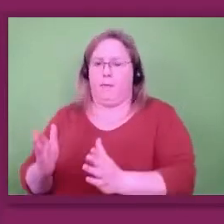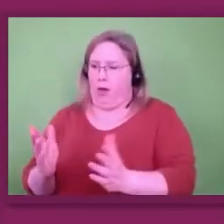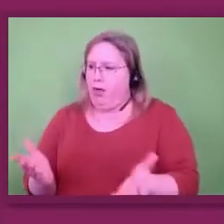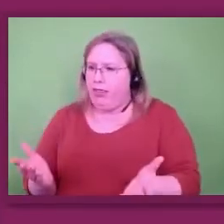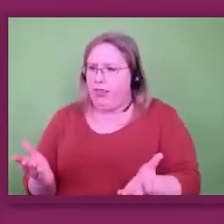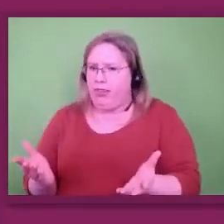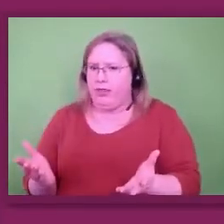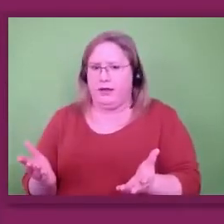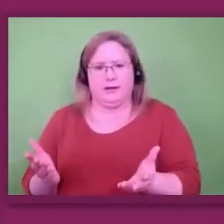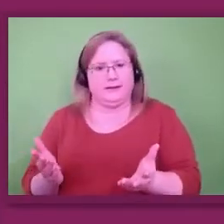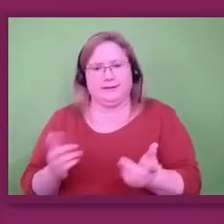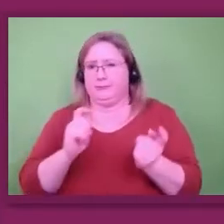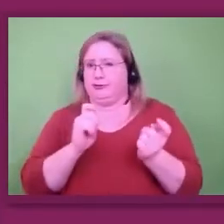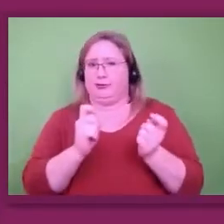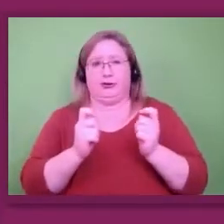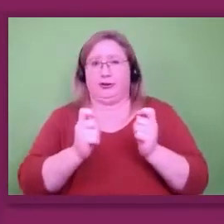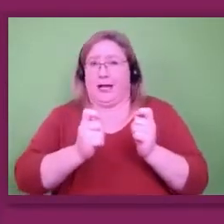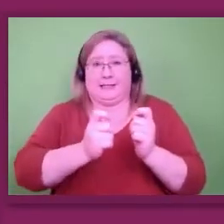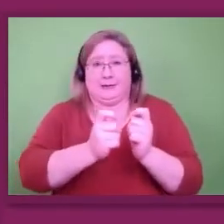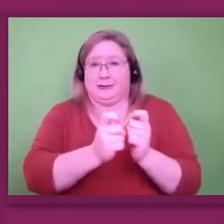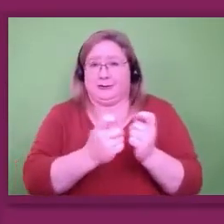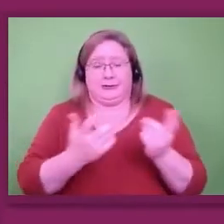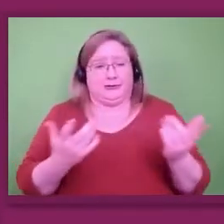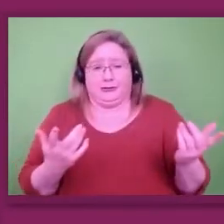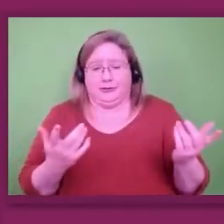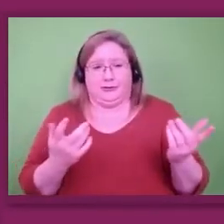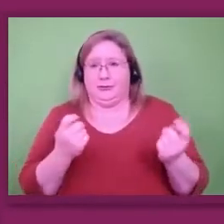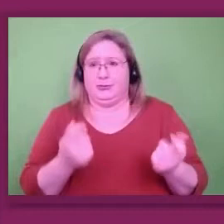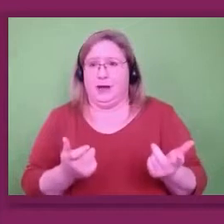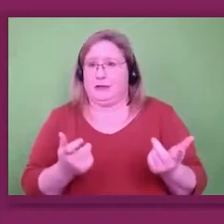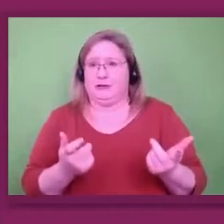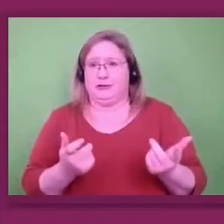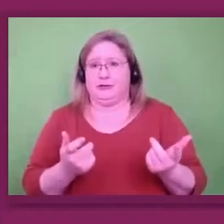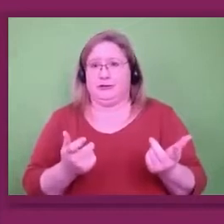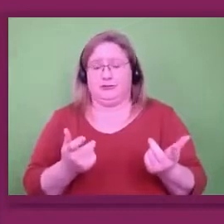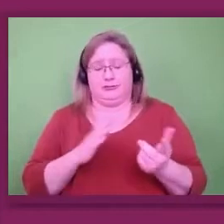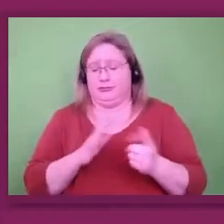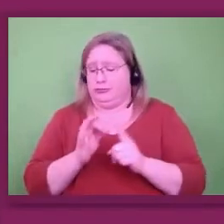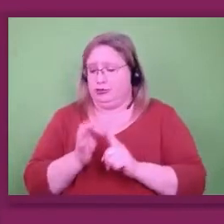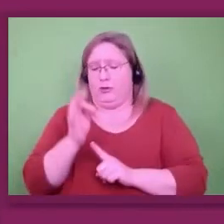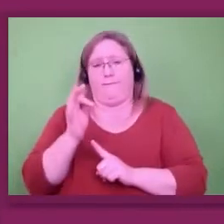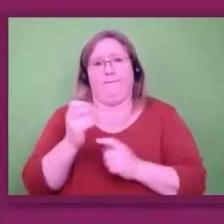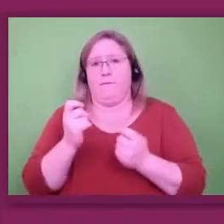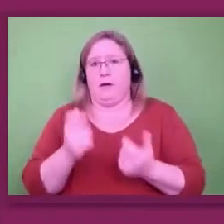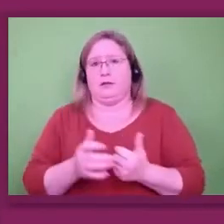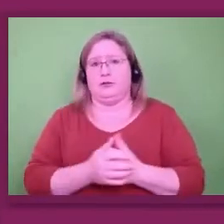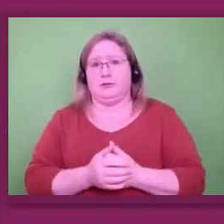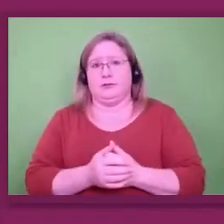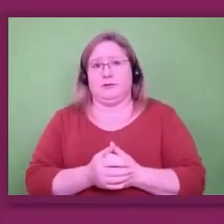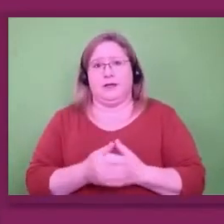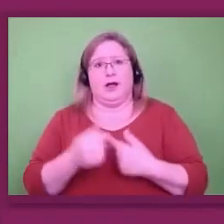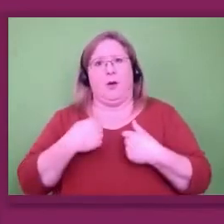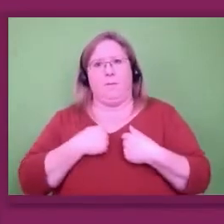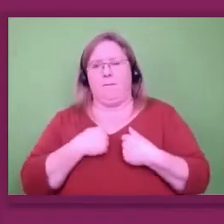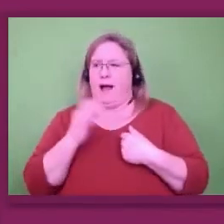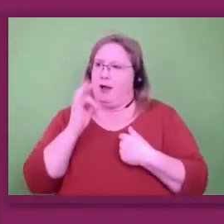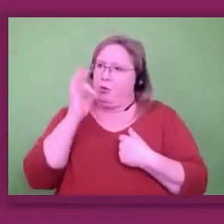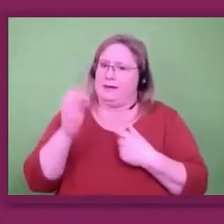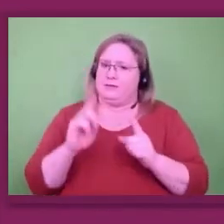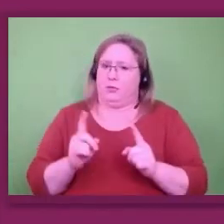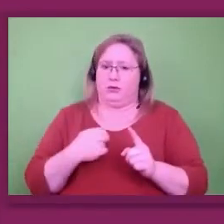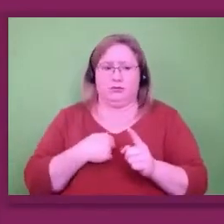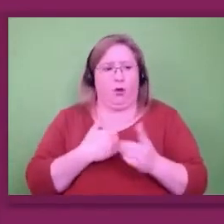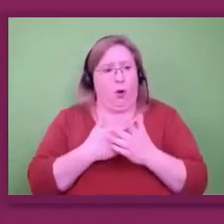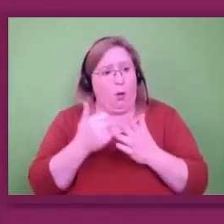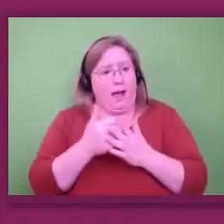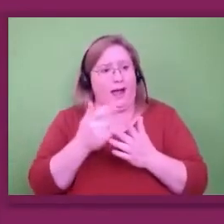better. I mean, my question has always basically been that is the unconscious bias amongst clinicians playing